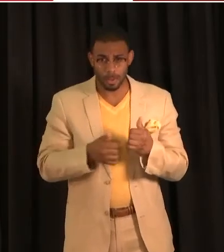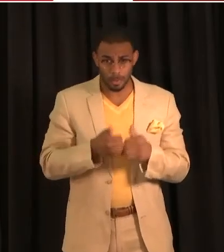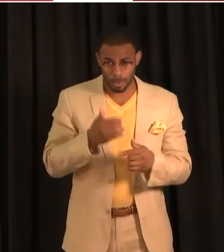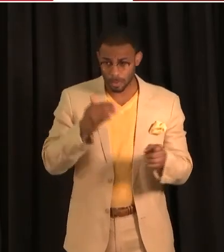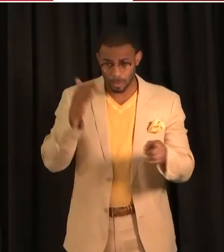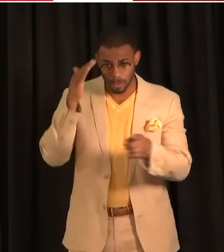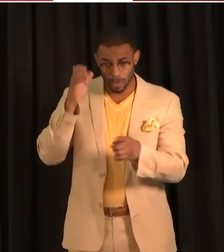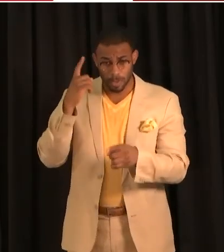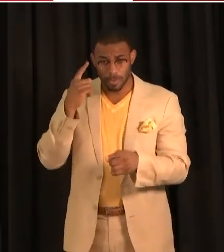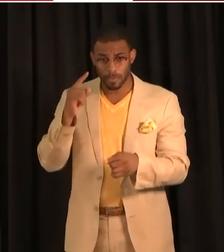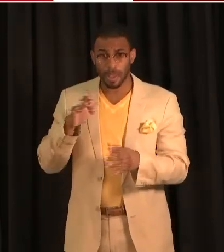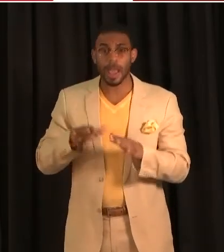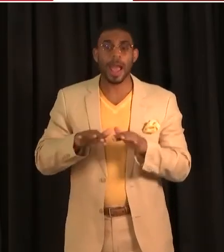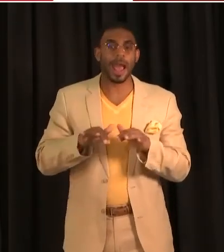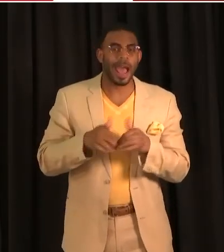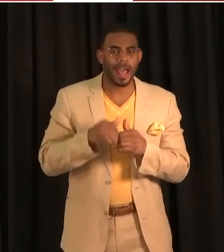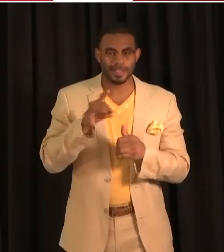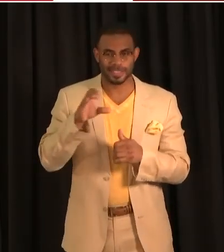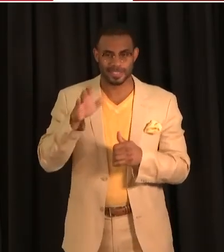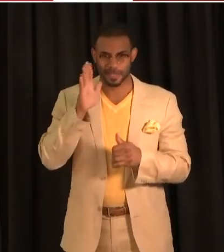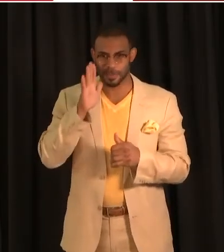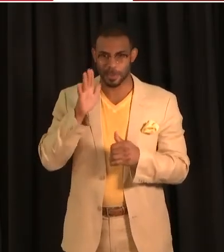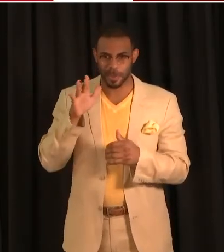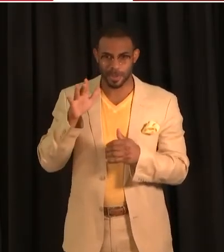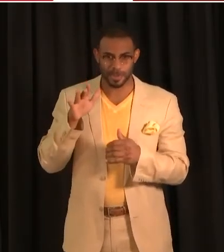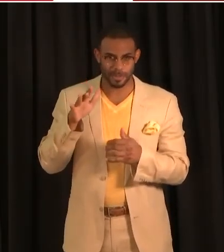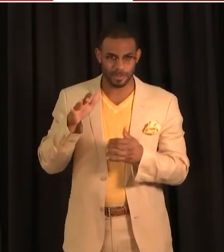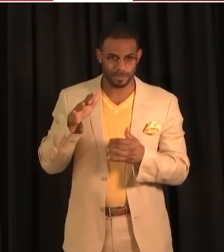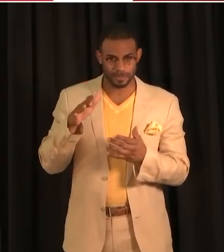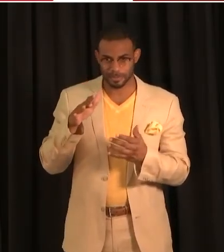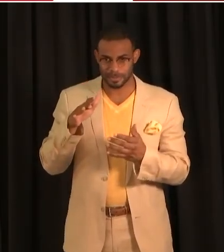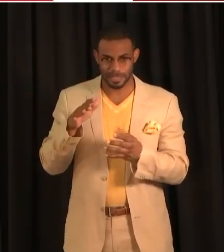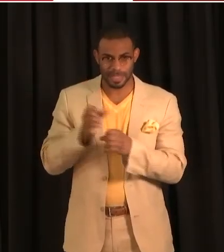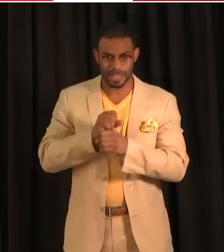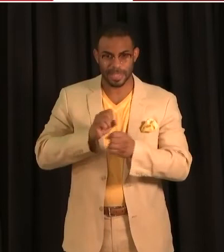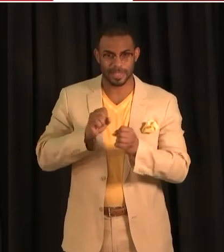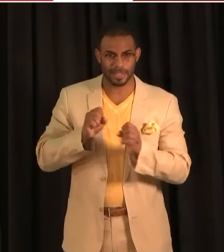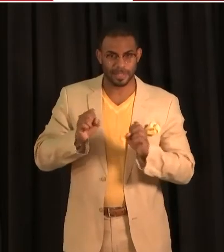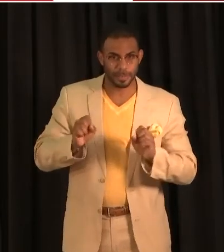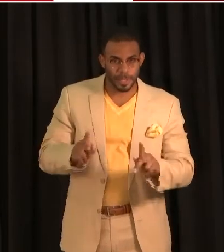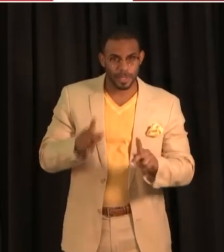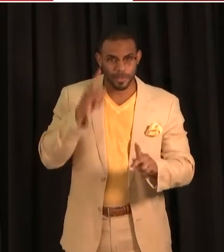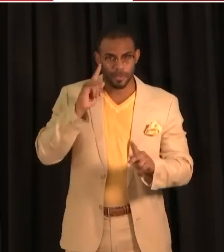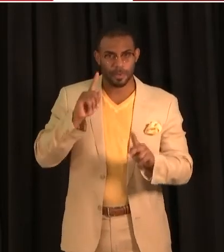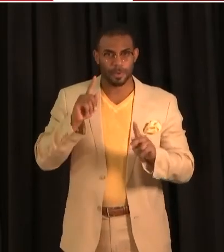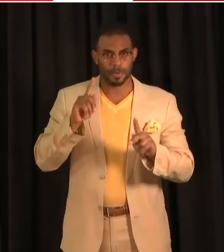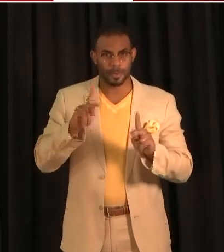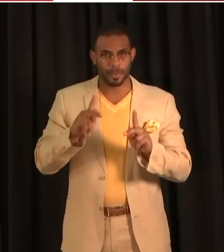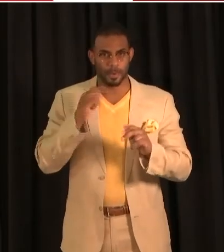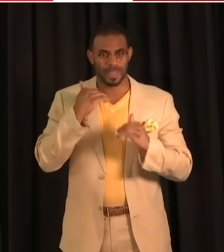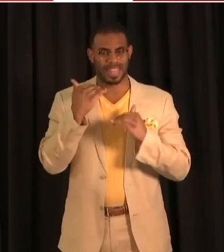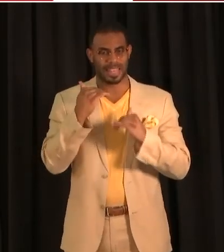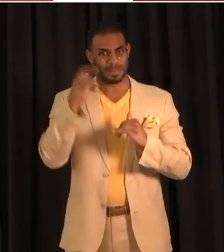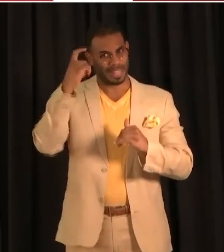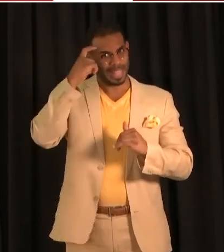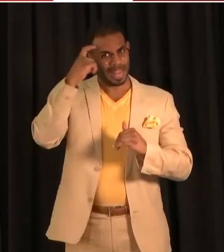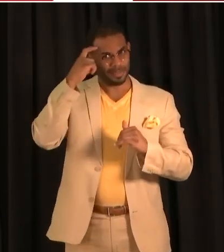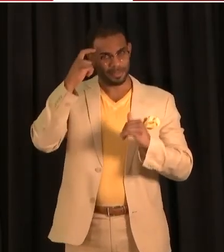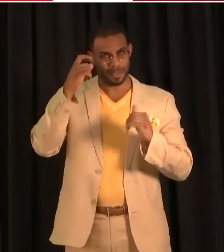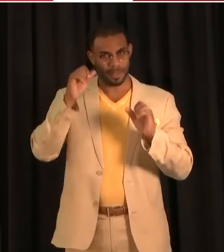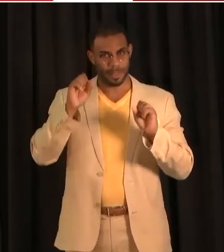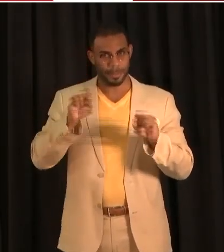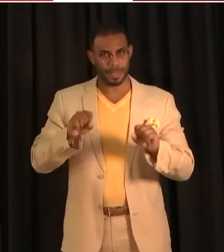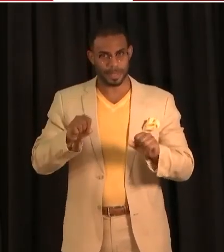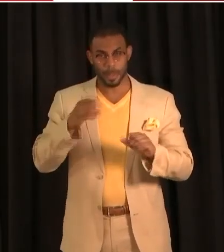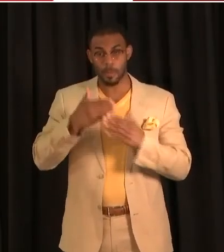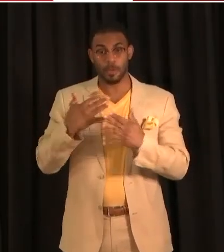or elsewhere for how the district will acquire and confirm consent for persons with limited cognitive